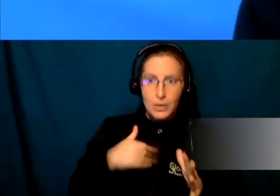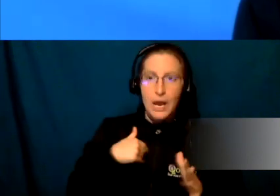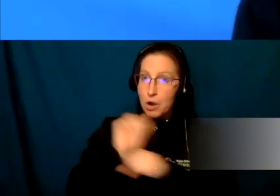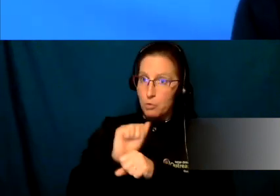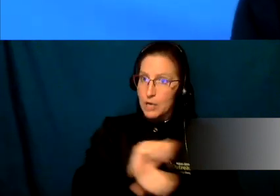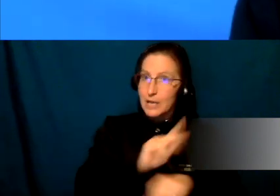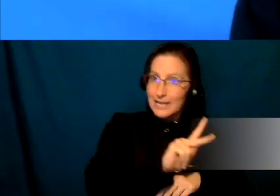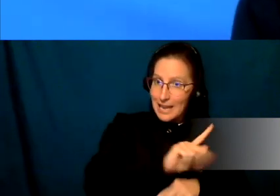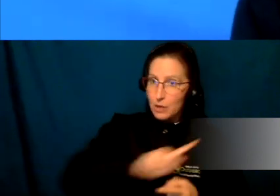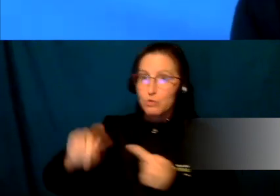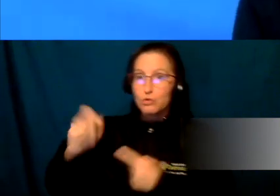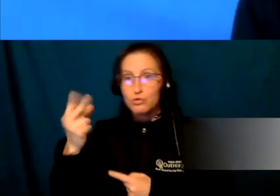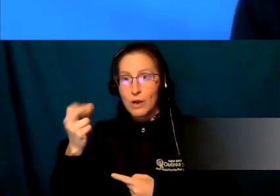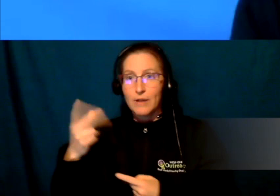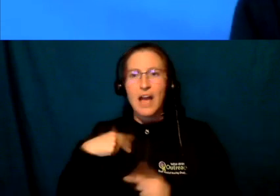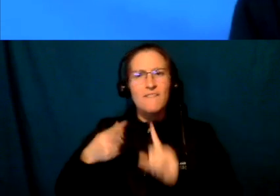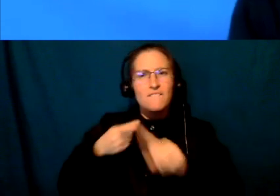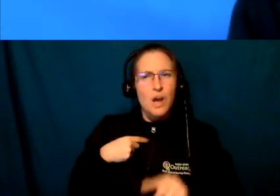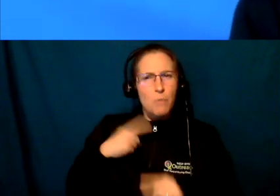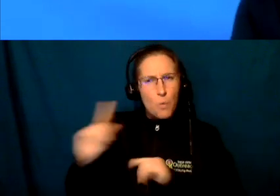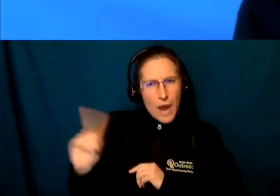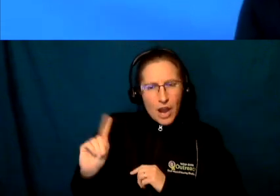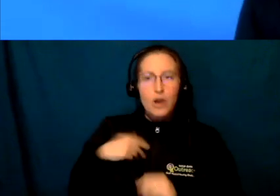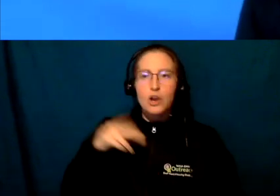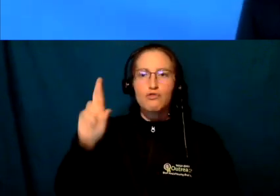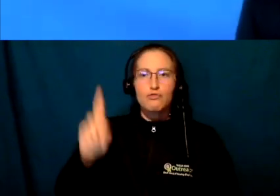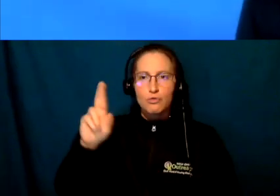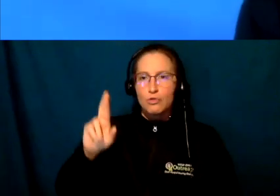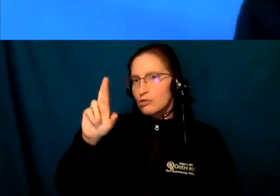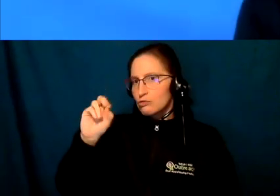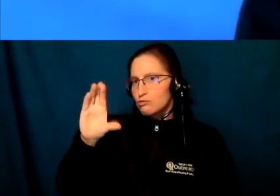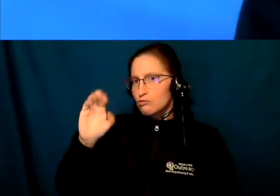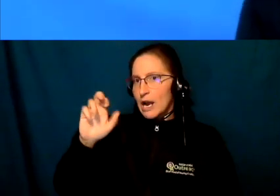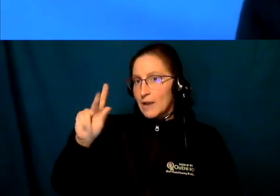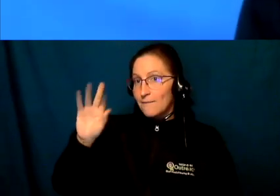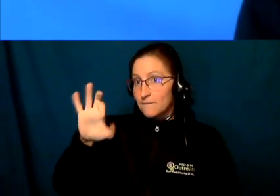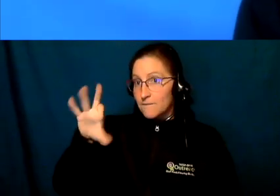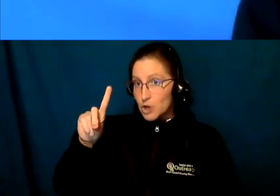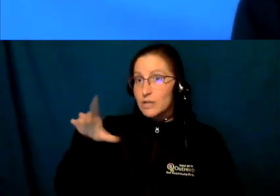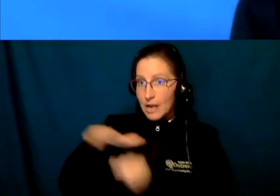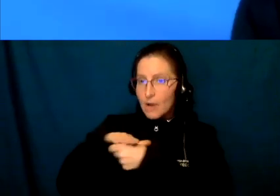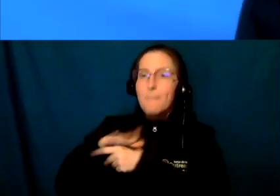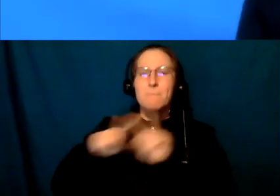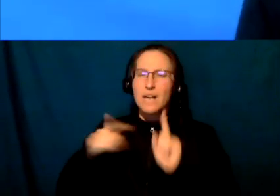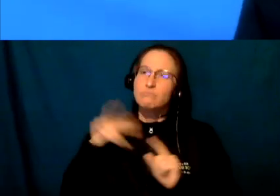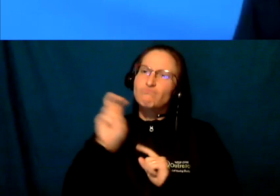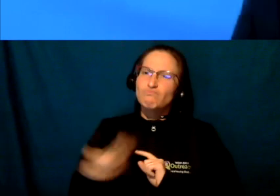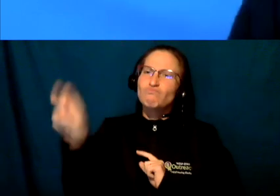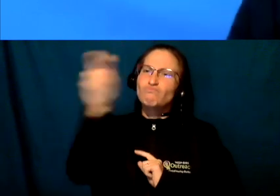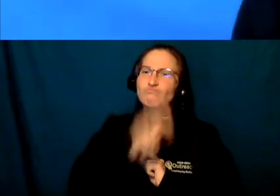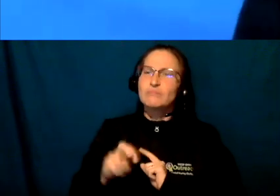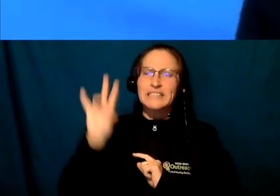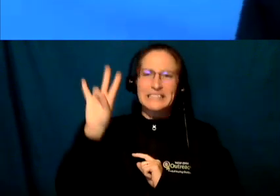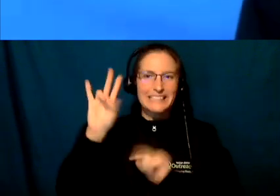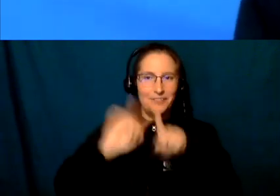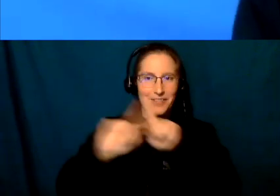and I'm from like the Rockford, Illinois area, but I have lived in like 7 different states. So I've been around like a